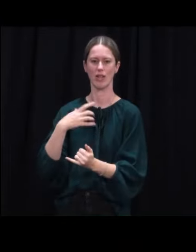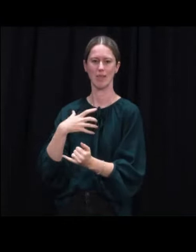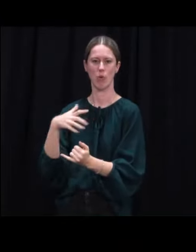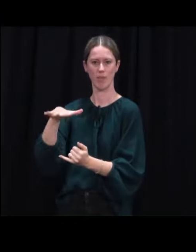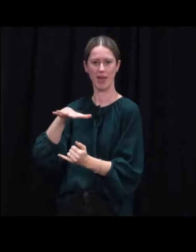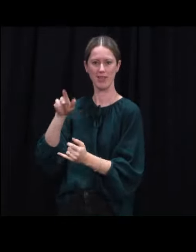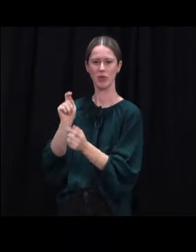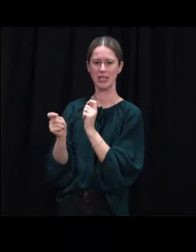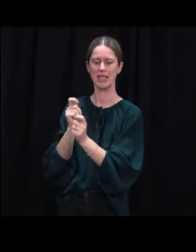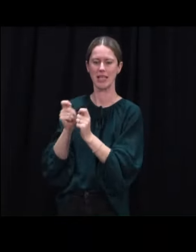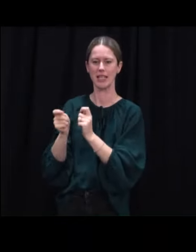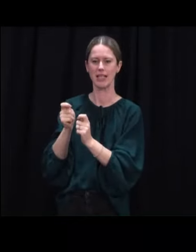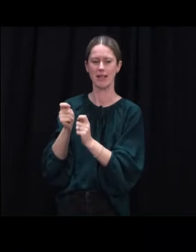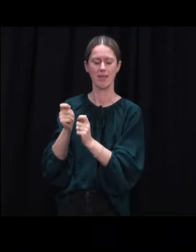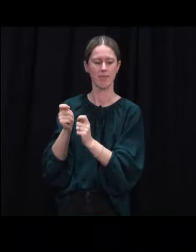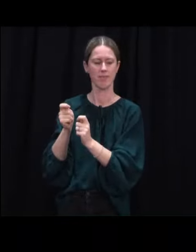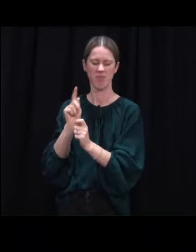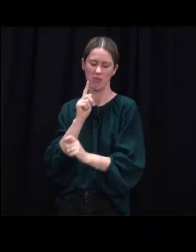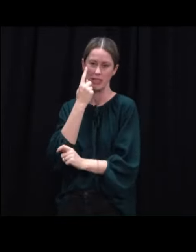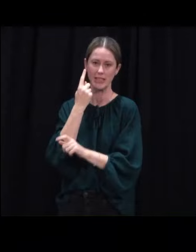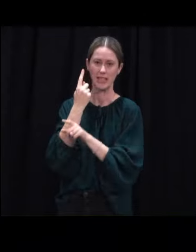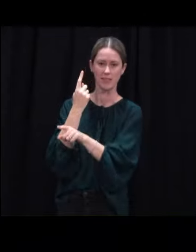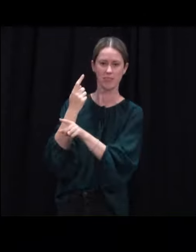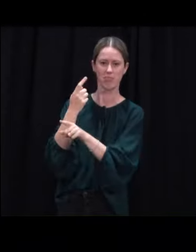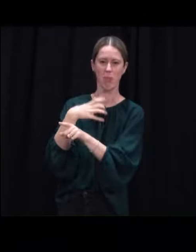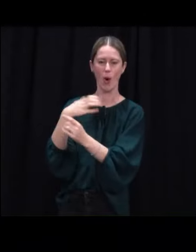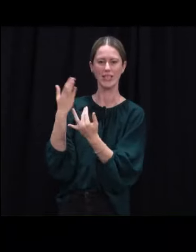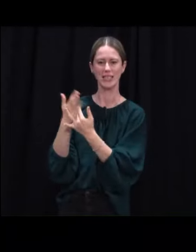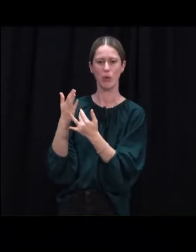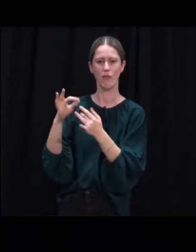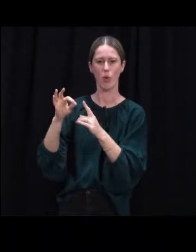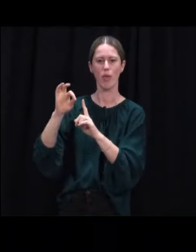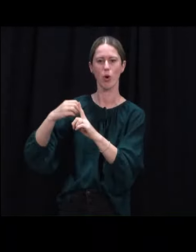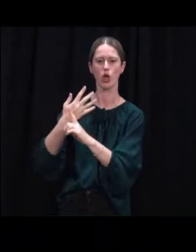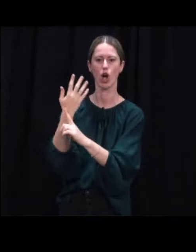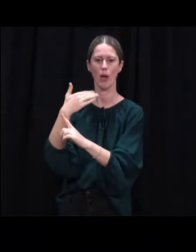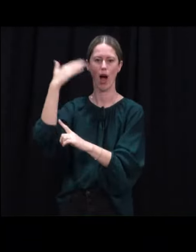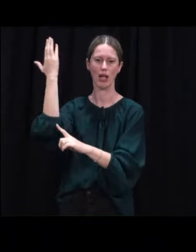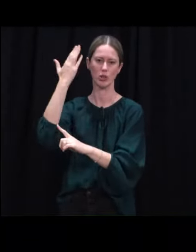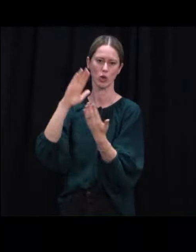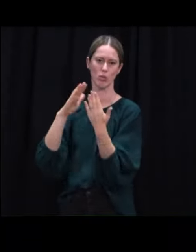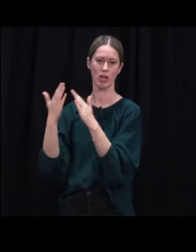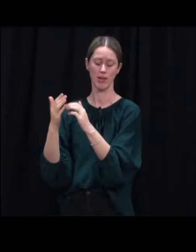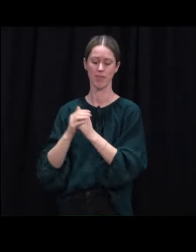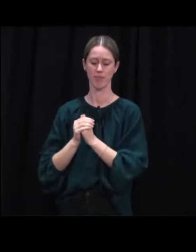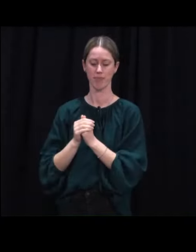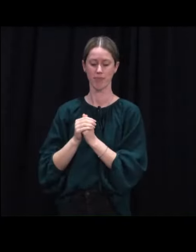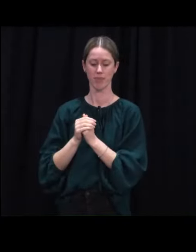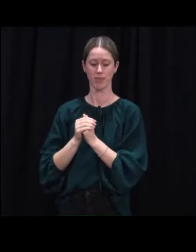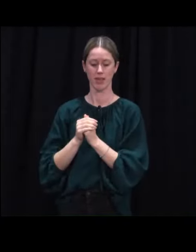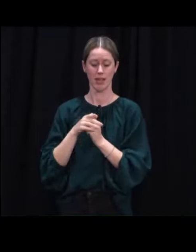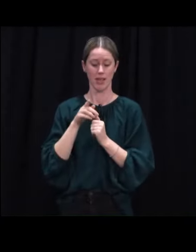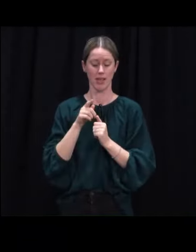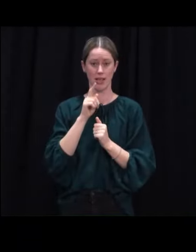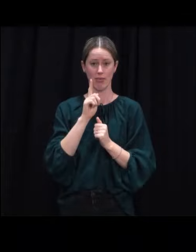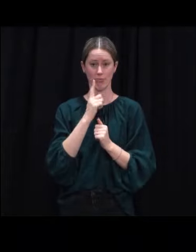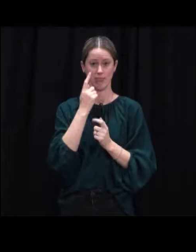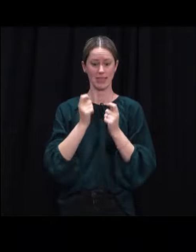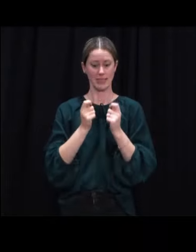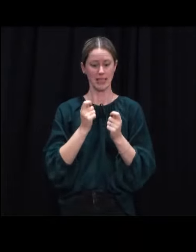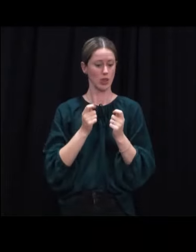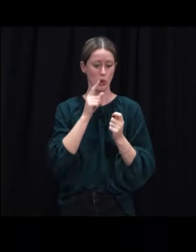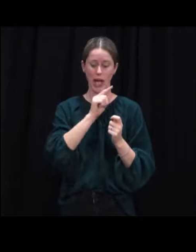and make more testing more accessible to the Pukekohe High School community. Testing, of course, continues across our general